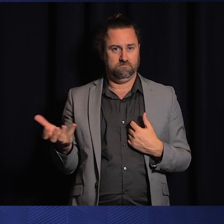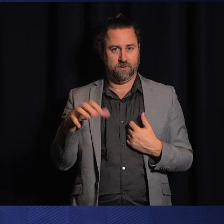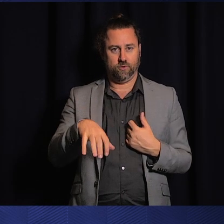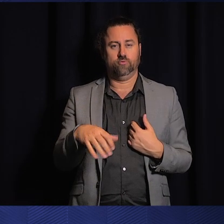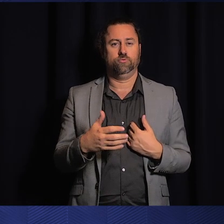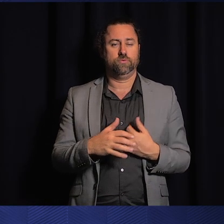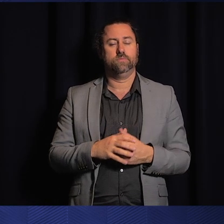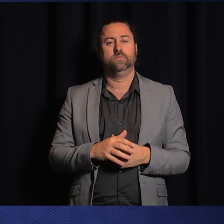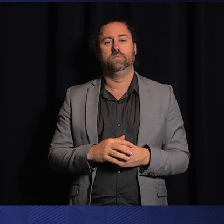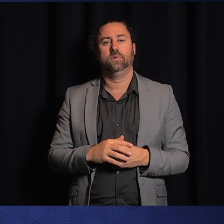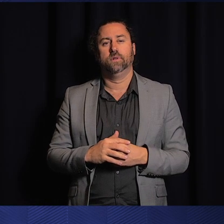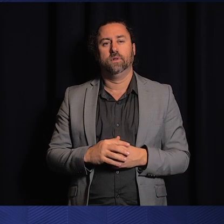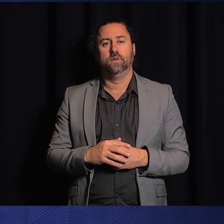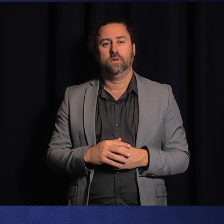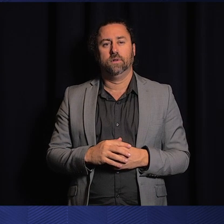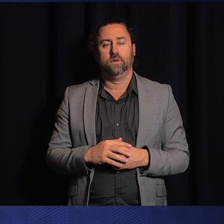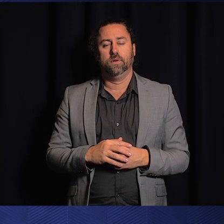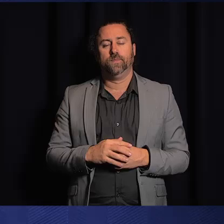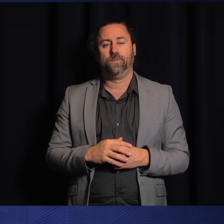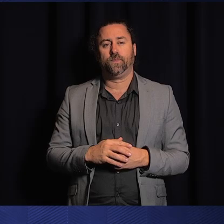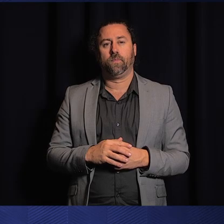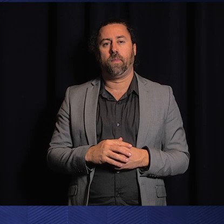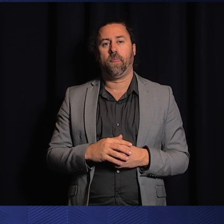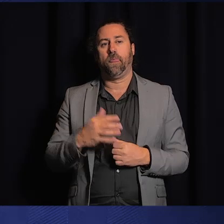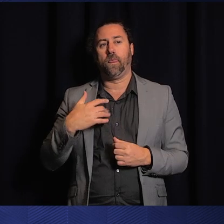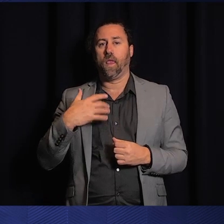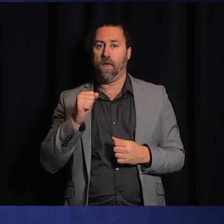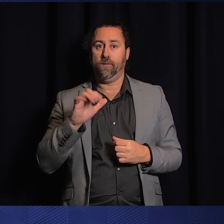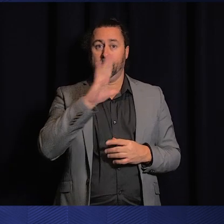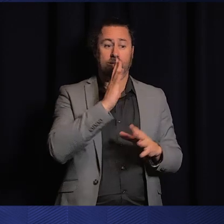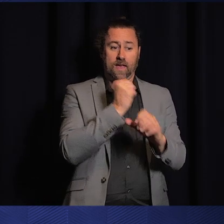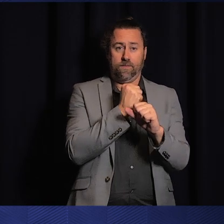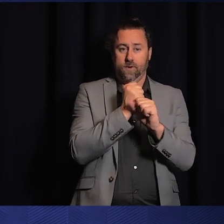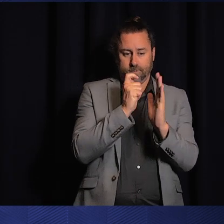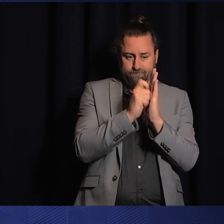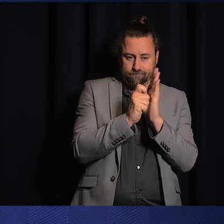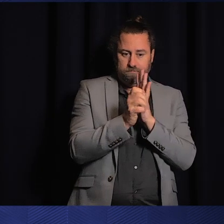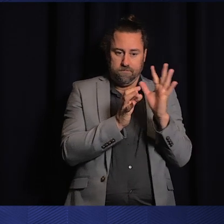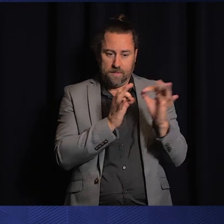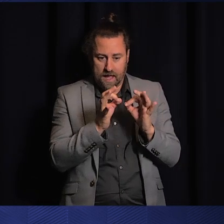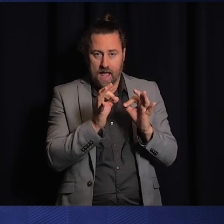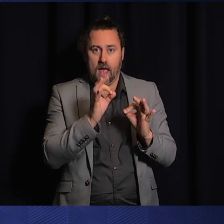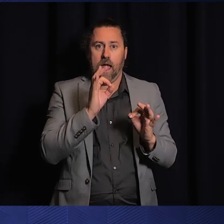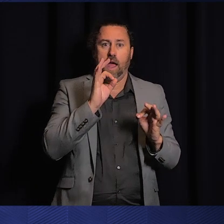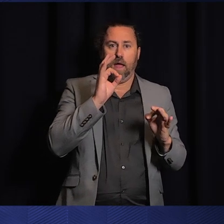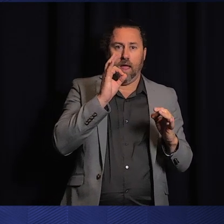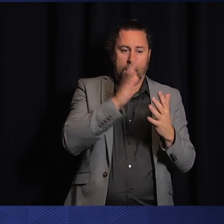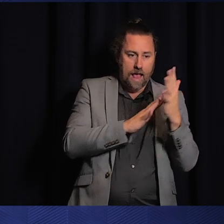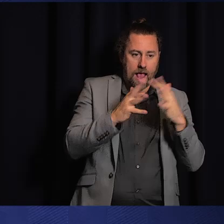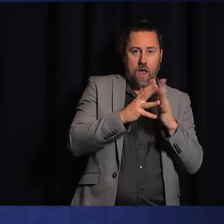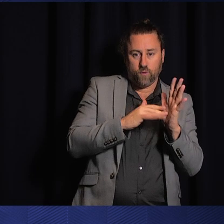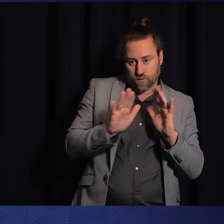have a human rights-based approach in developing national strategy and action plan to deal with